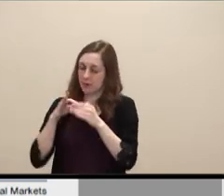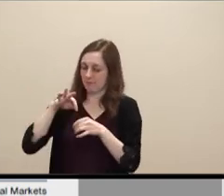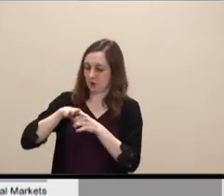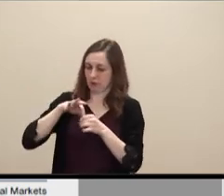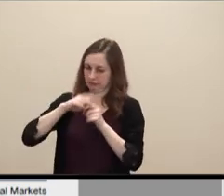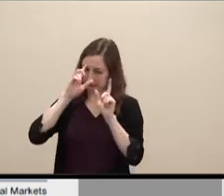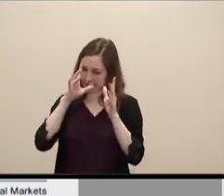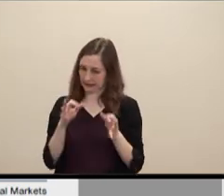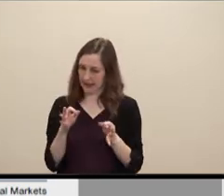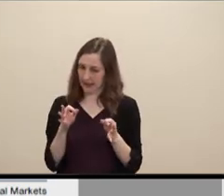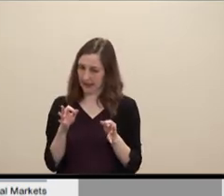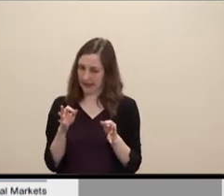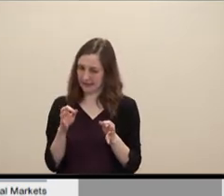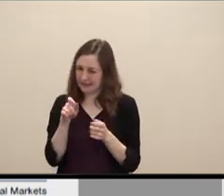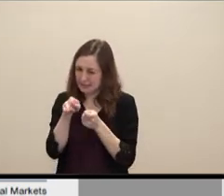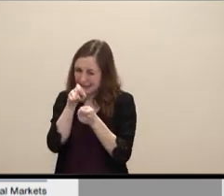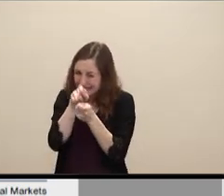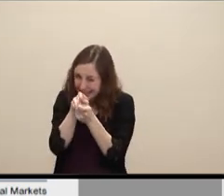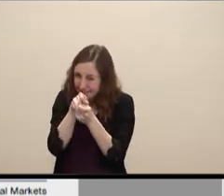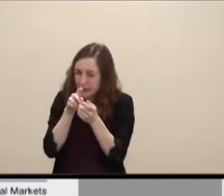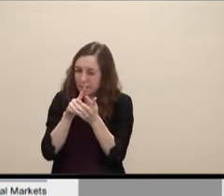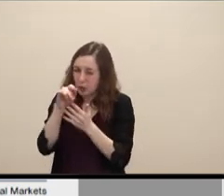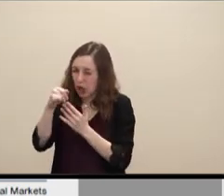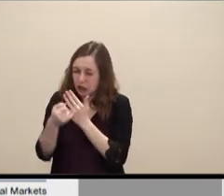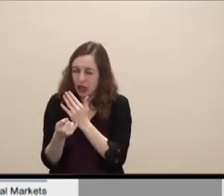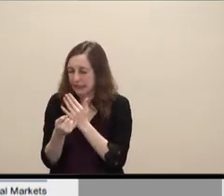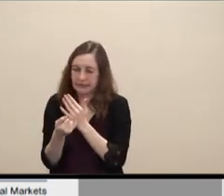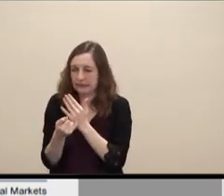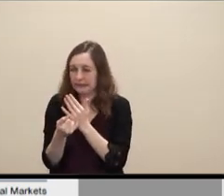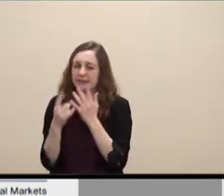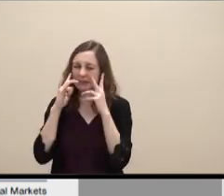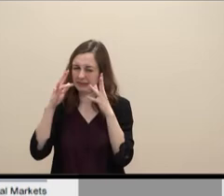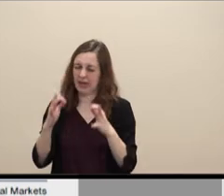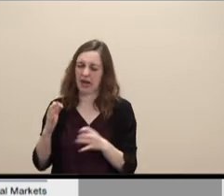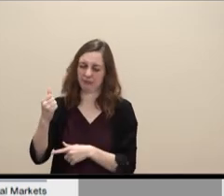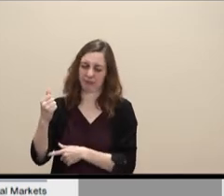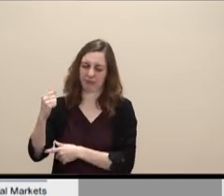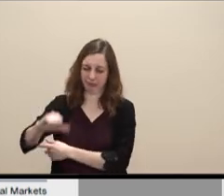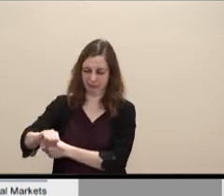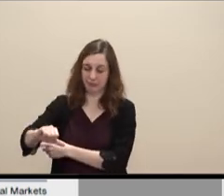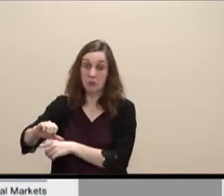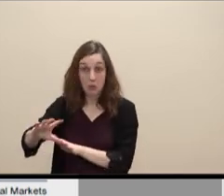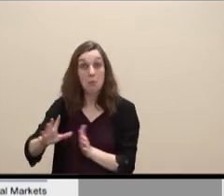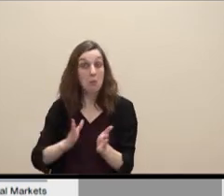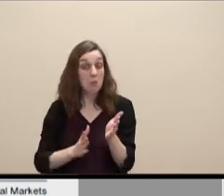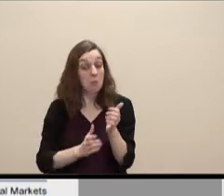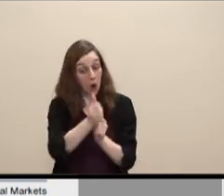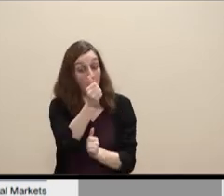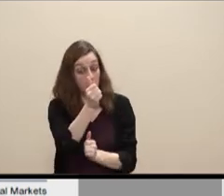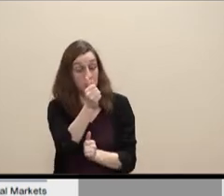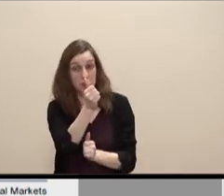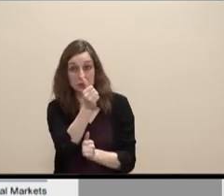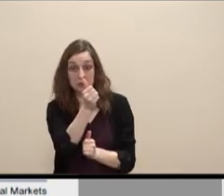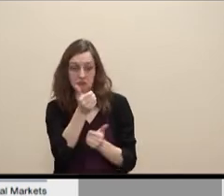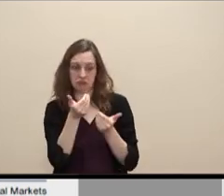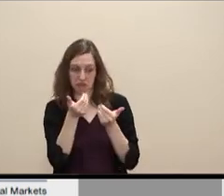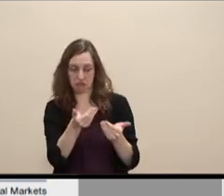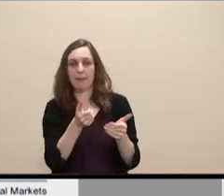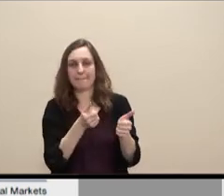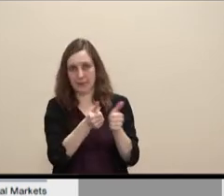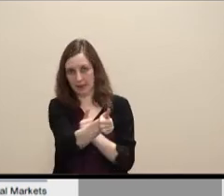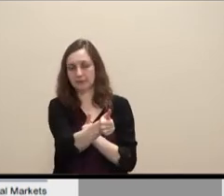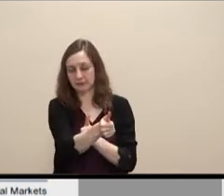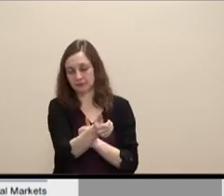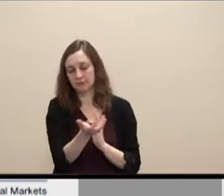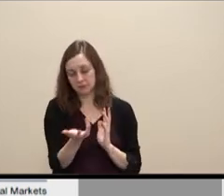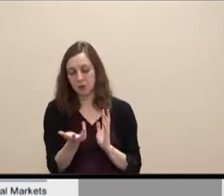pick off specific projects while passing the vast majority of those put forth to them. So just something we need to consider